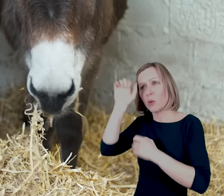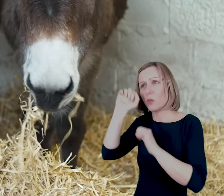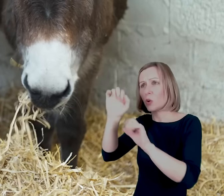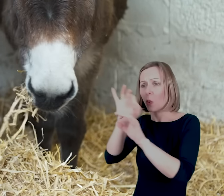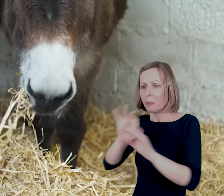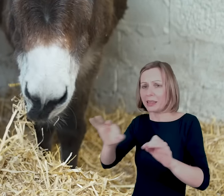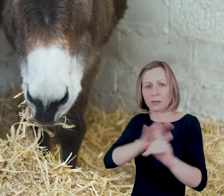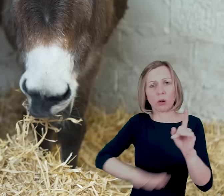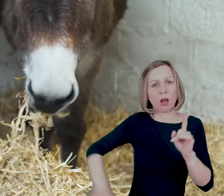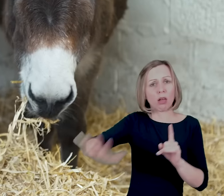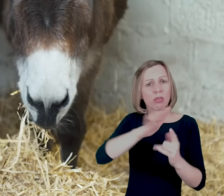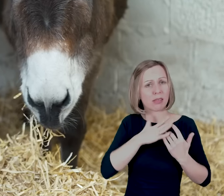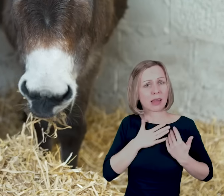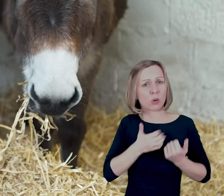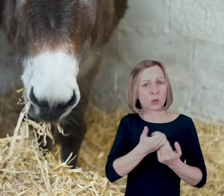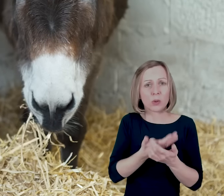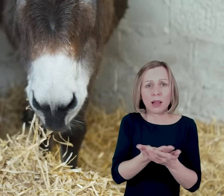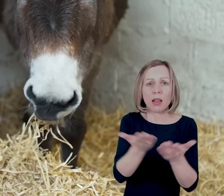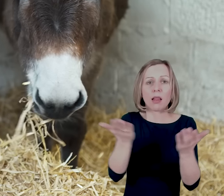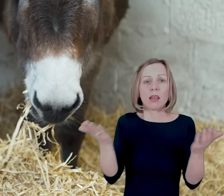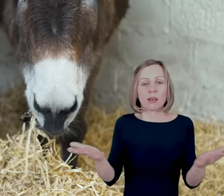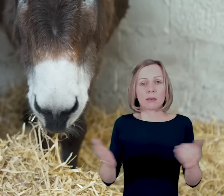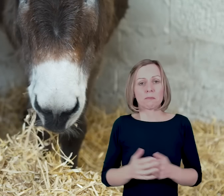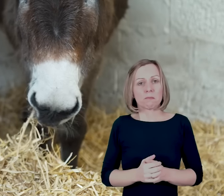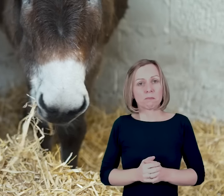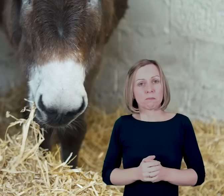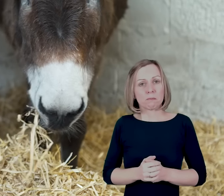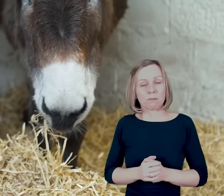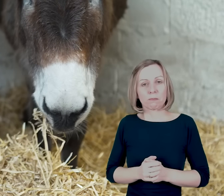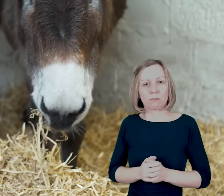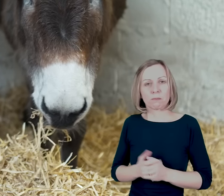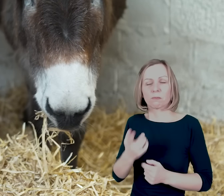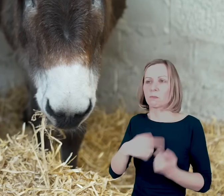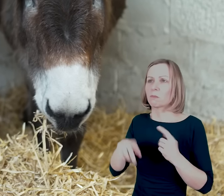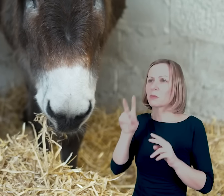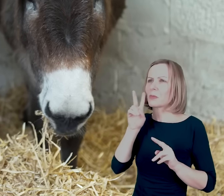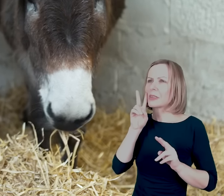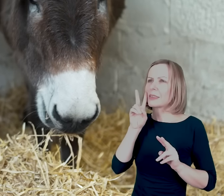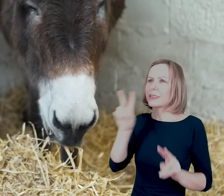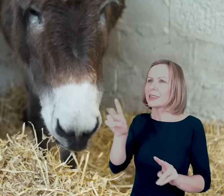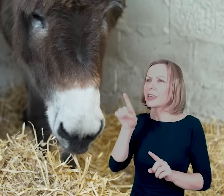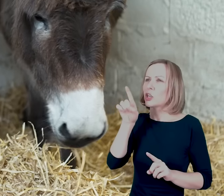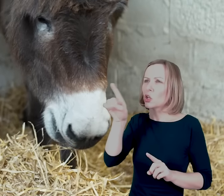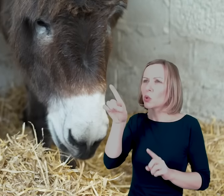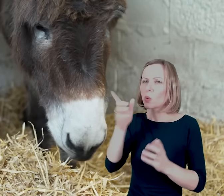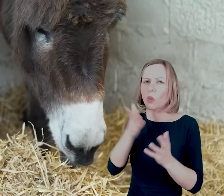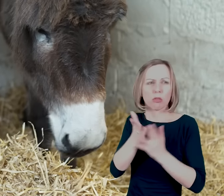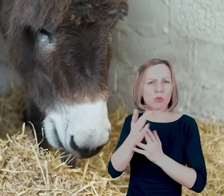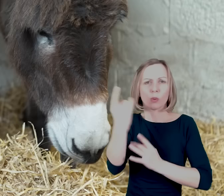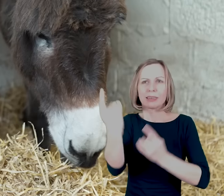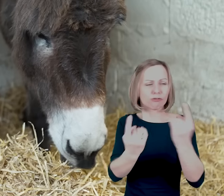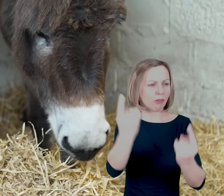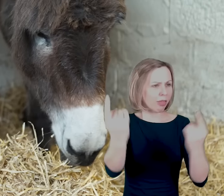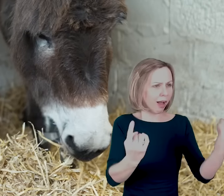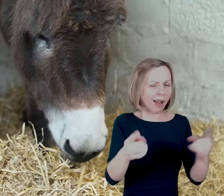we know your peace on earth and goodwill towards all. May we see your incarnation in one another and